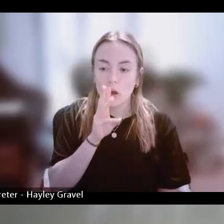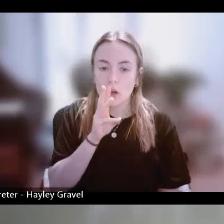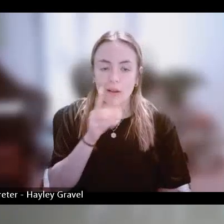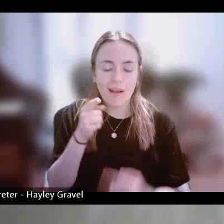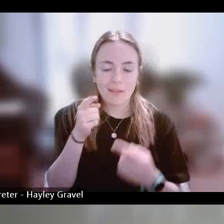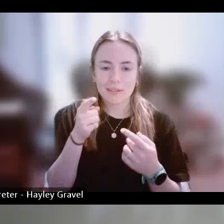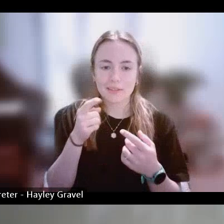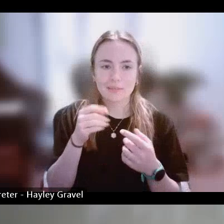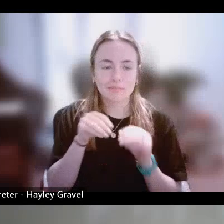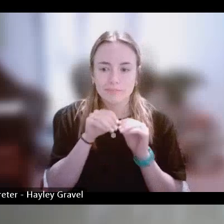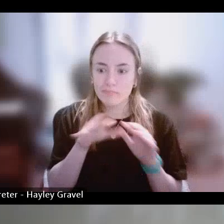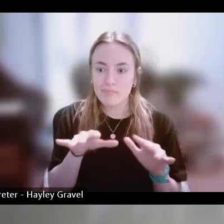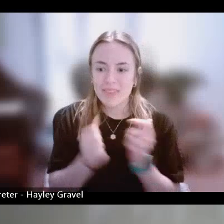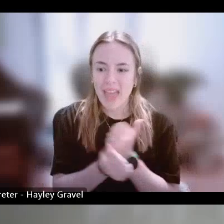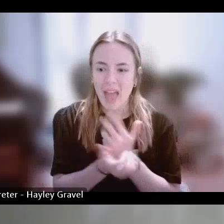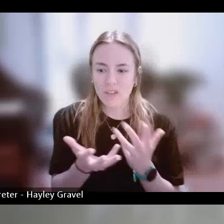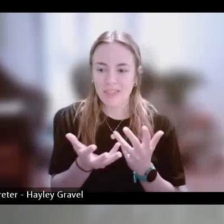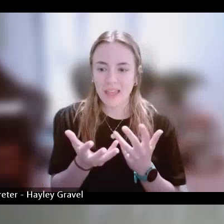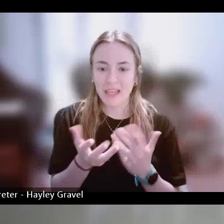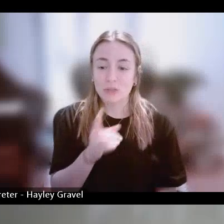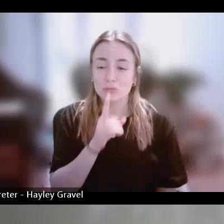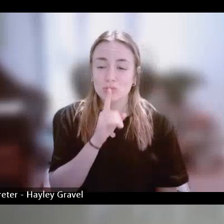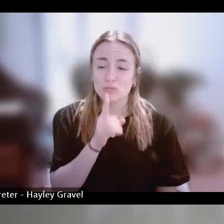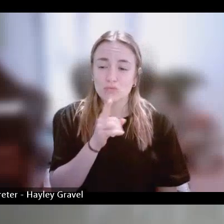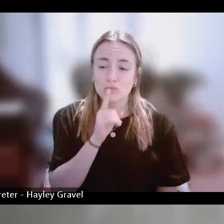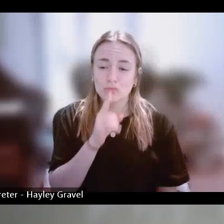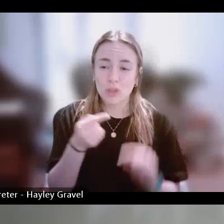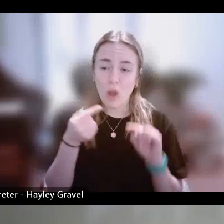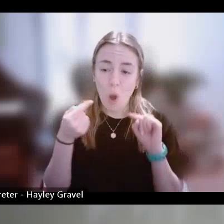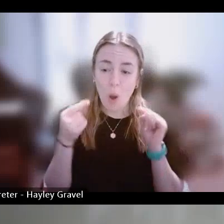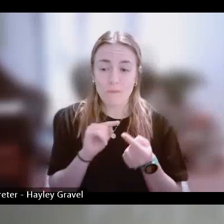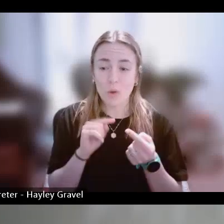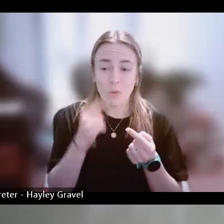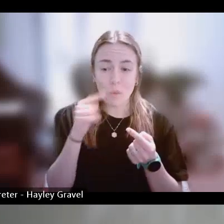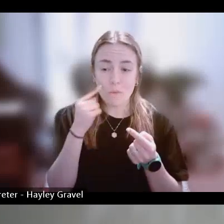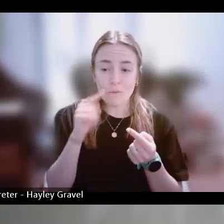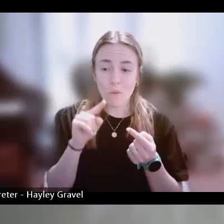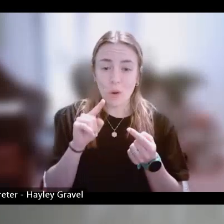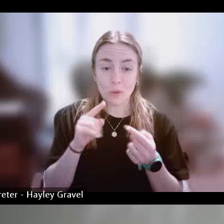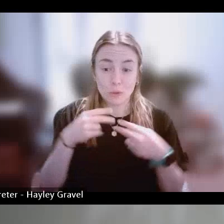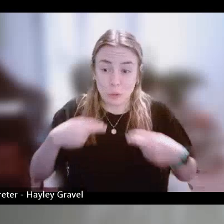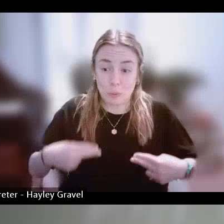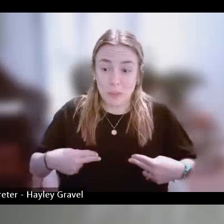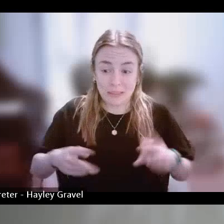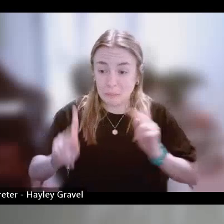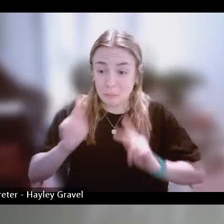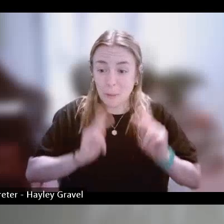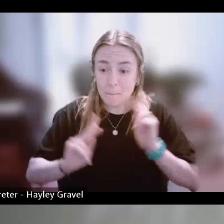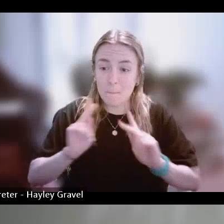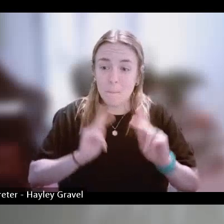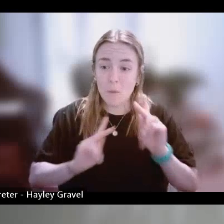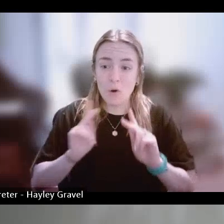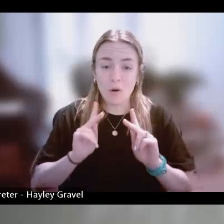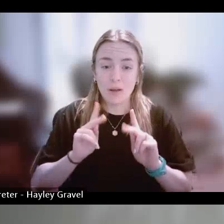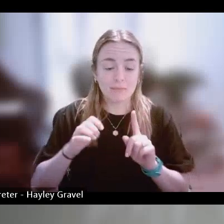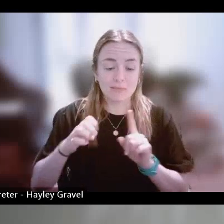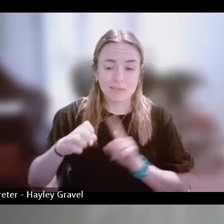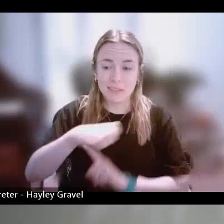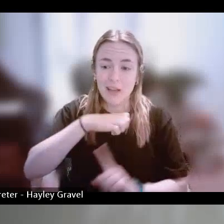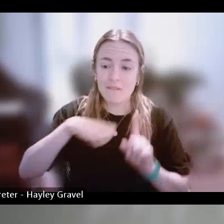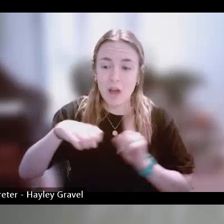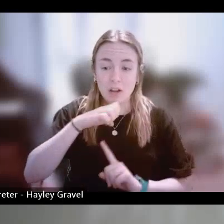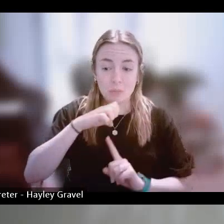really really harmful for biology in general, humans, animals, and it just affects the whole ecosystem